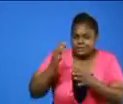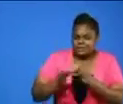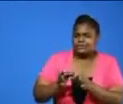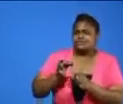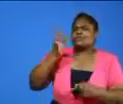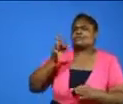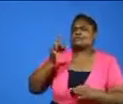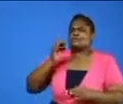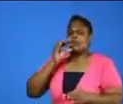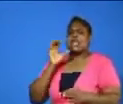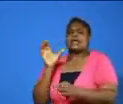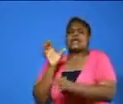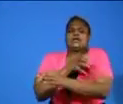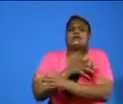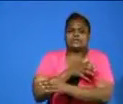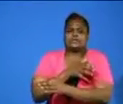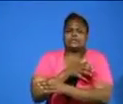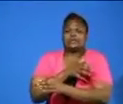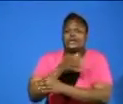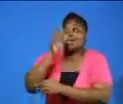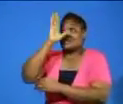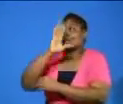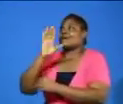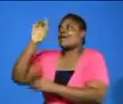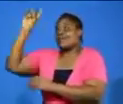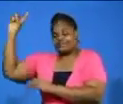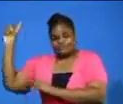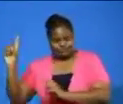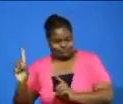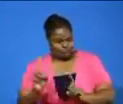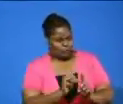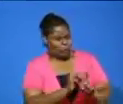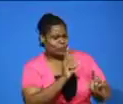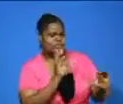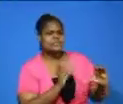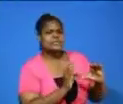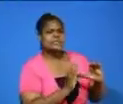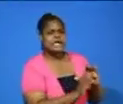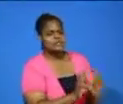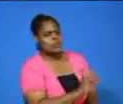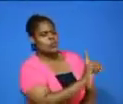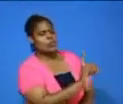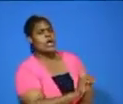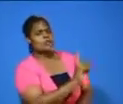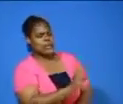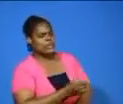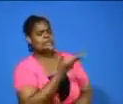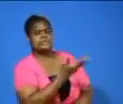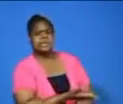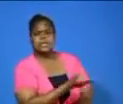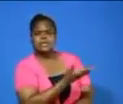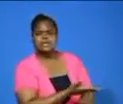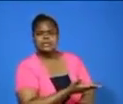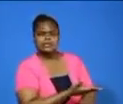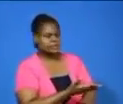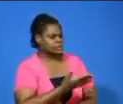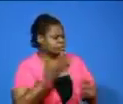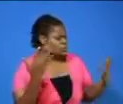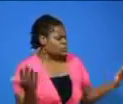energy. And so God comes to his cave with a question,